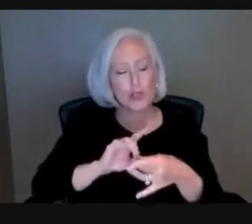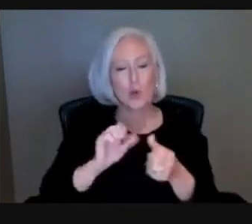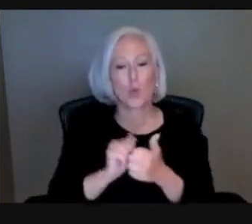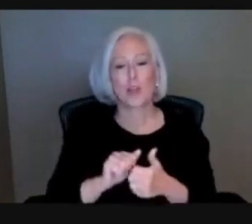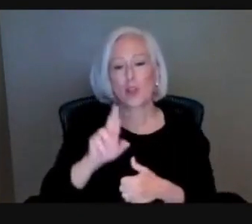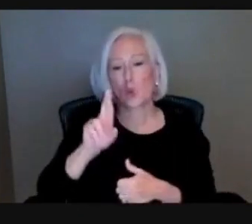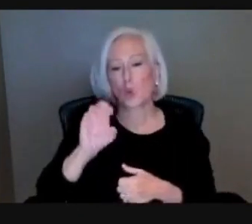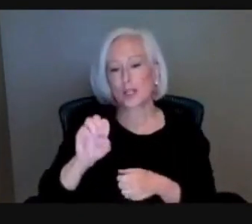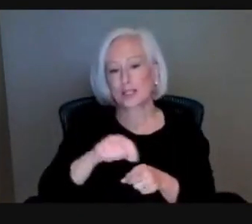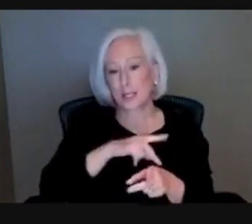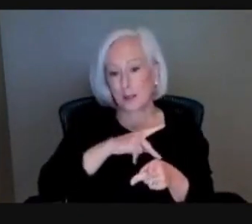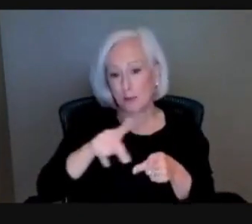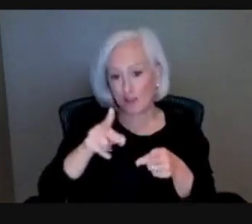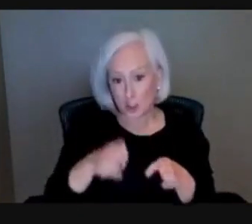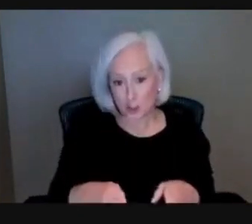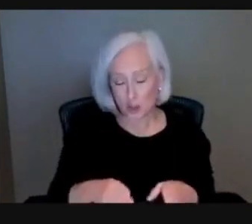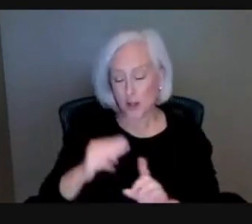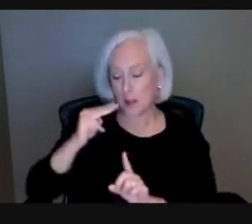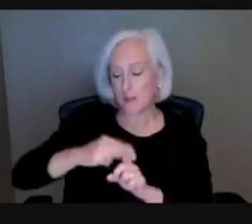professional.